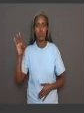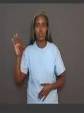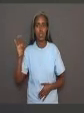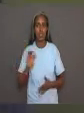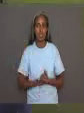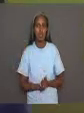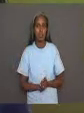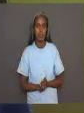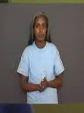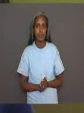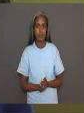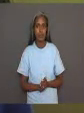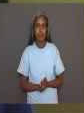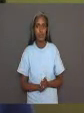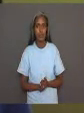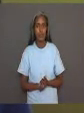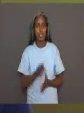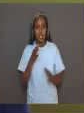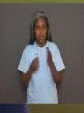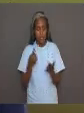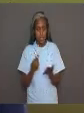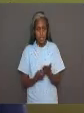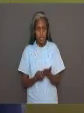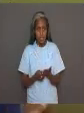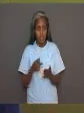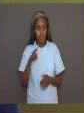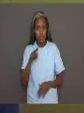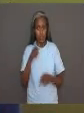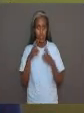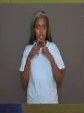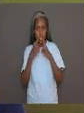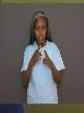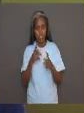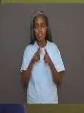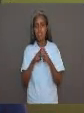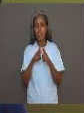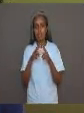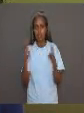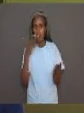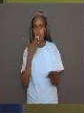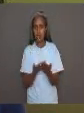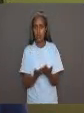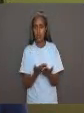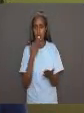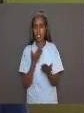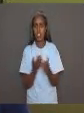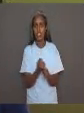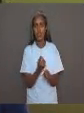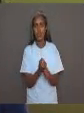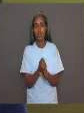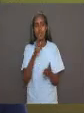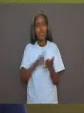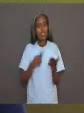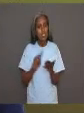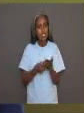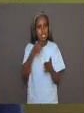5.29. If these were your answers, great job! What do these